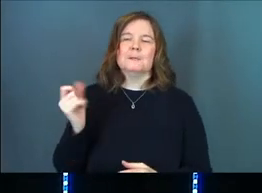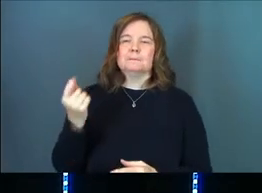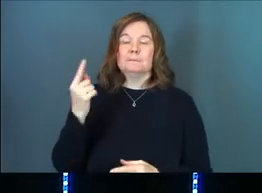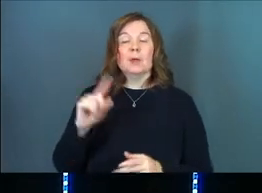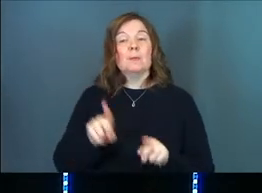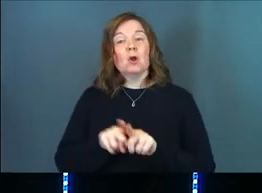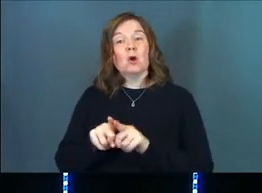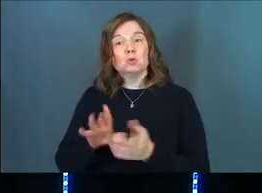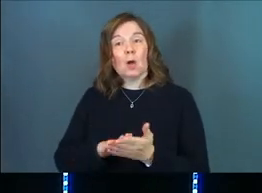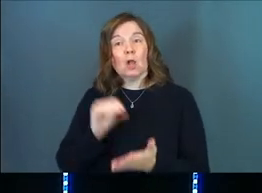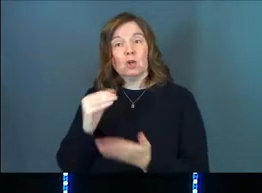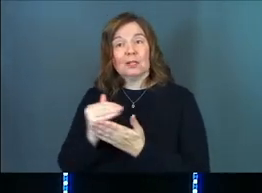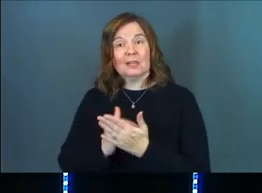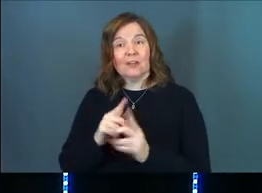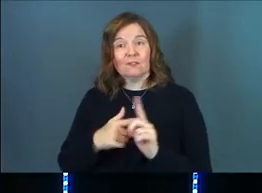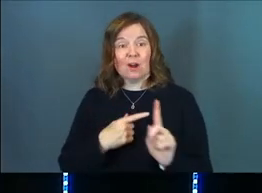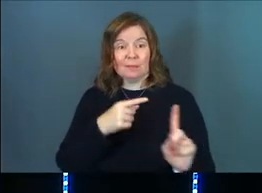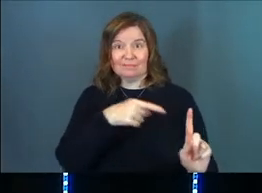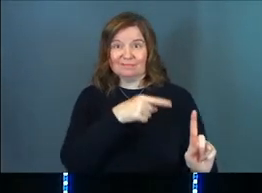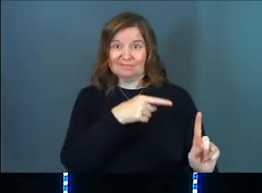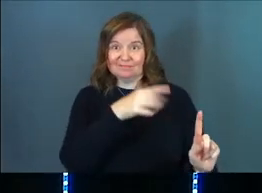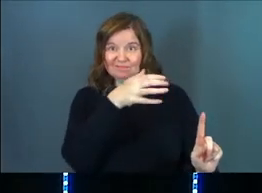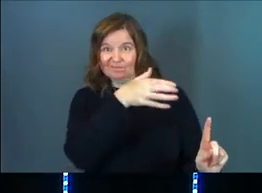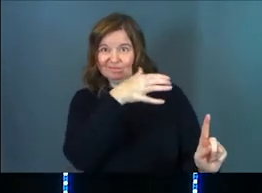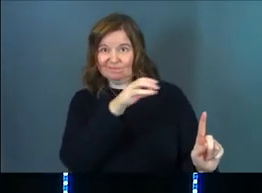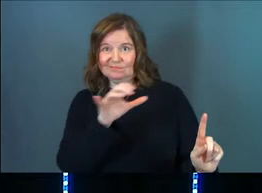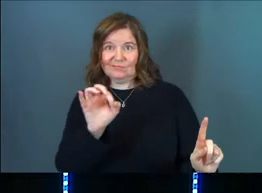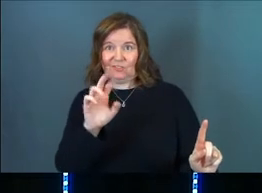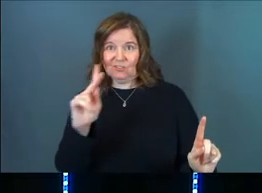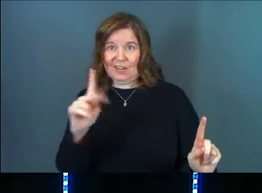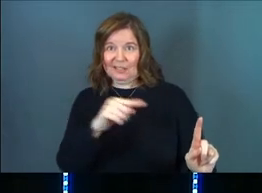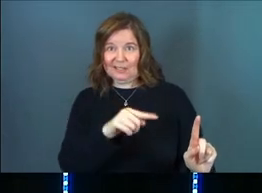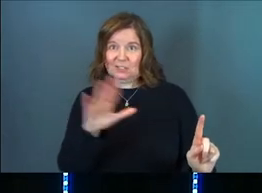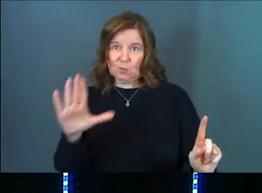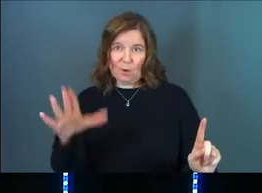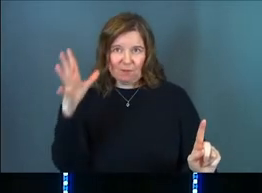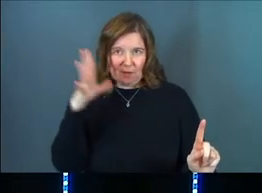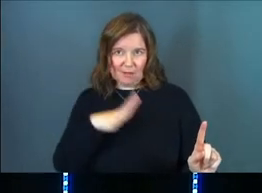But also I learned a valuable lesson from Jedi Frank, because he is an amazing guy,